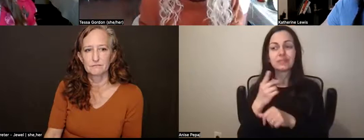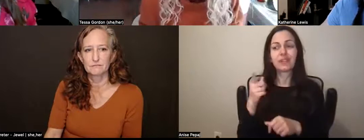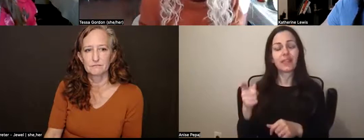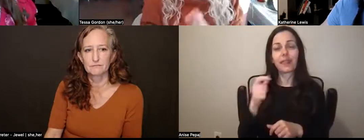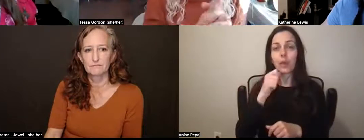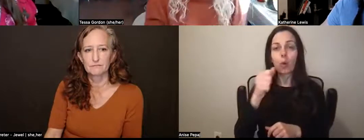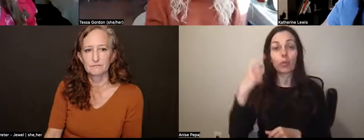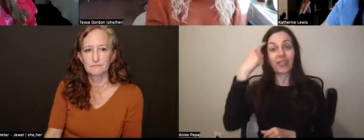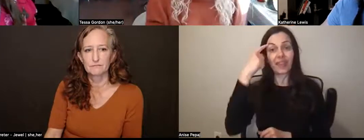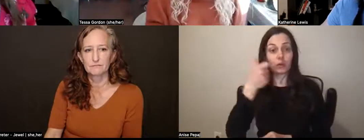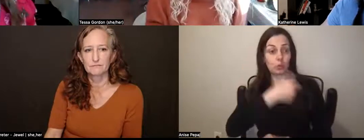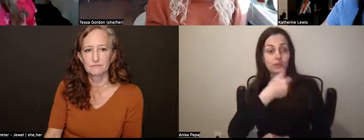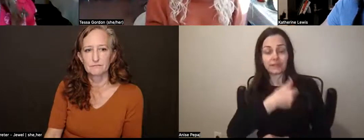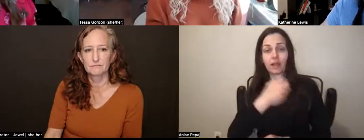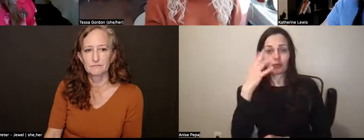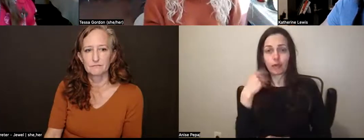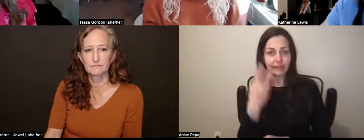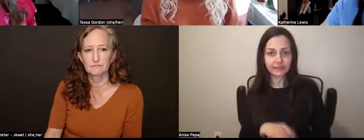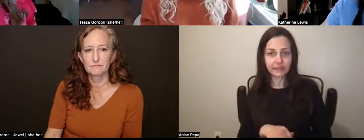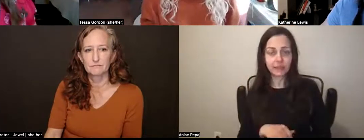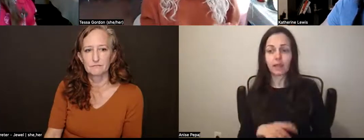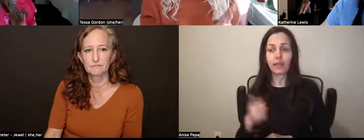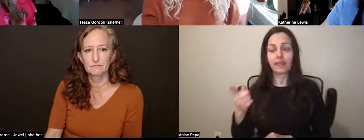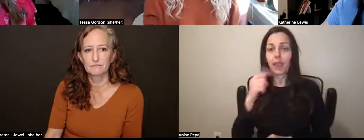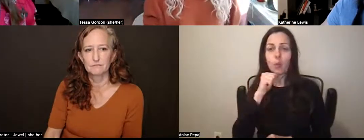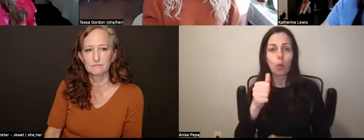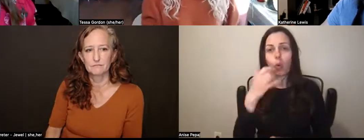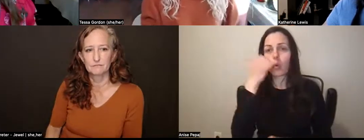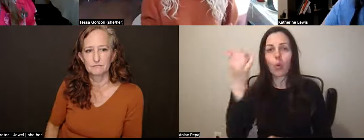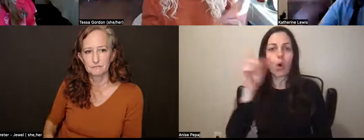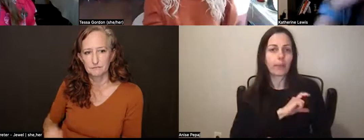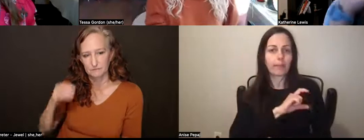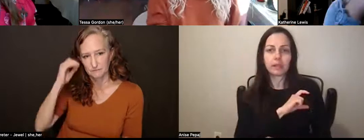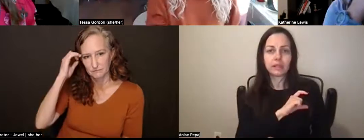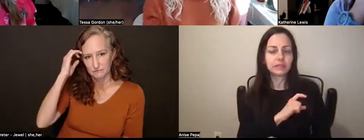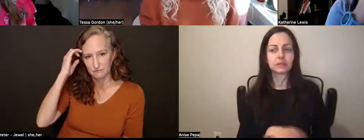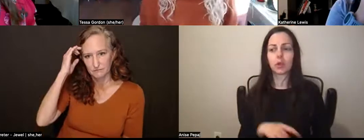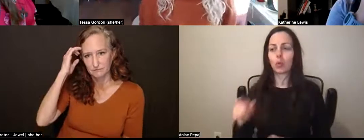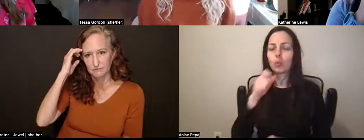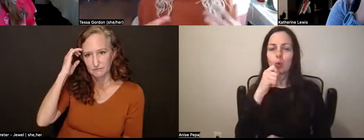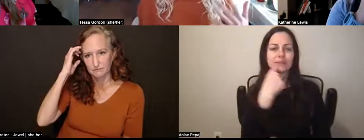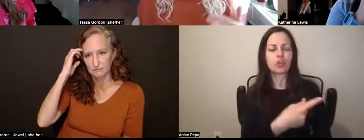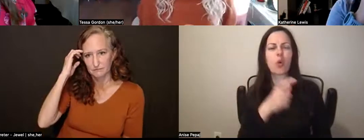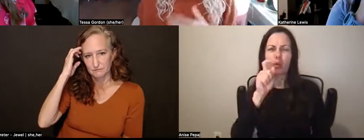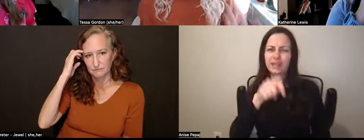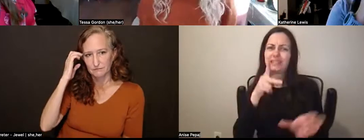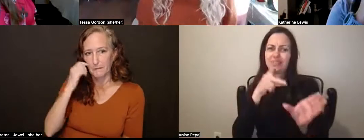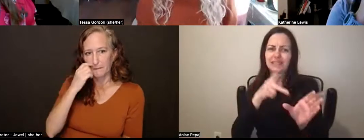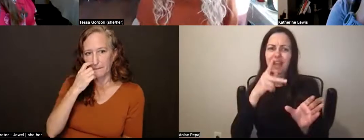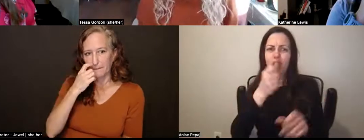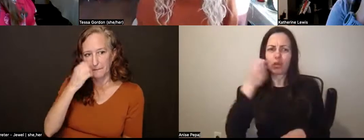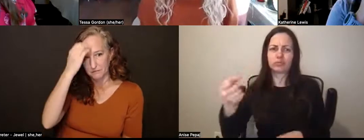think you're crazy and call like the police or call and say, we should take you to the psych ward, right? That like you can say